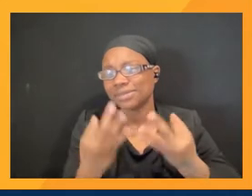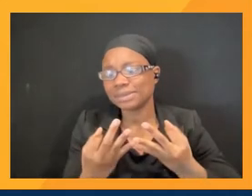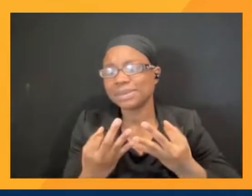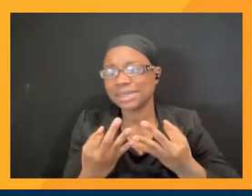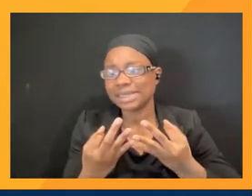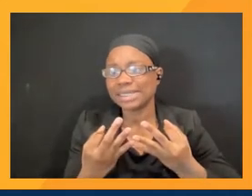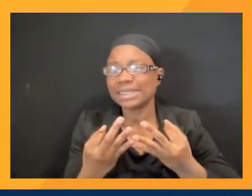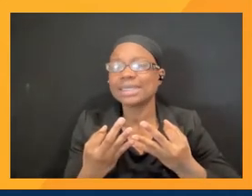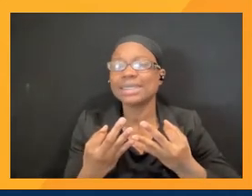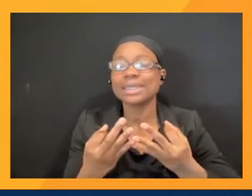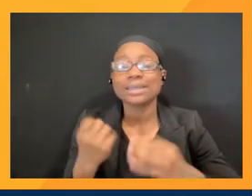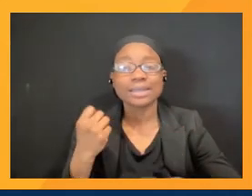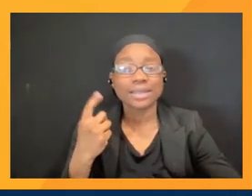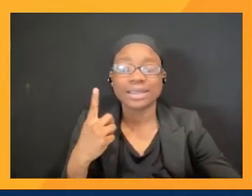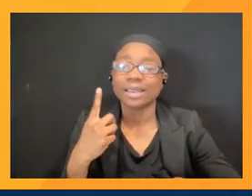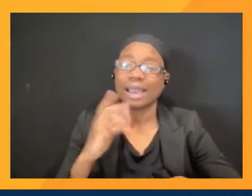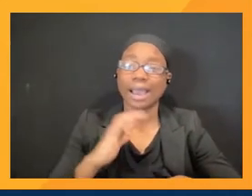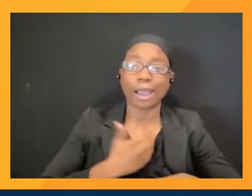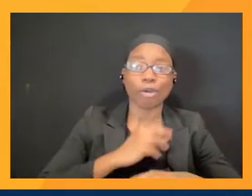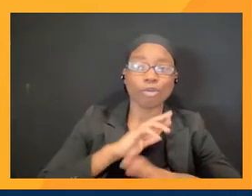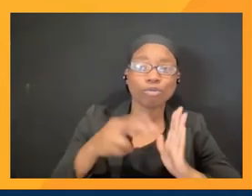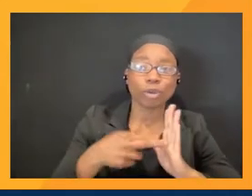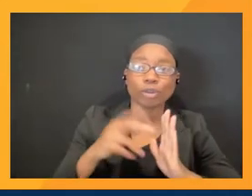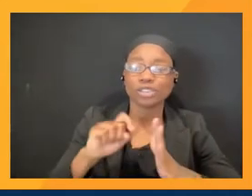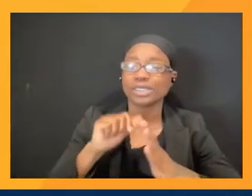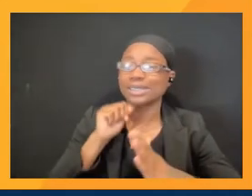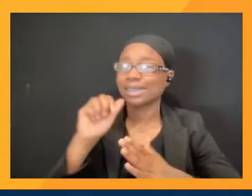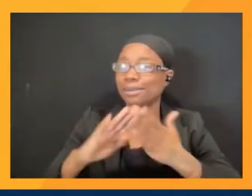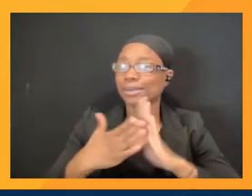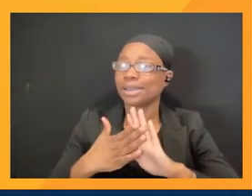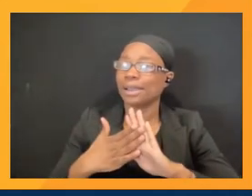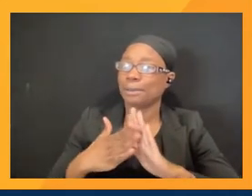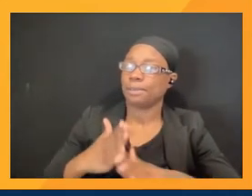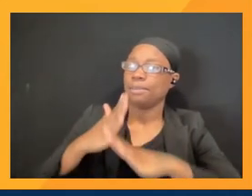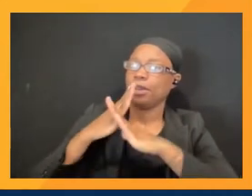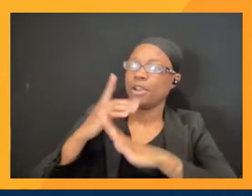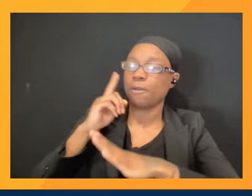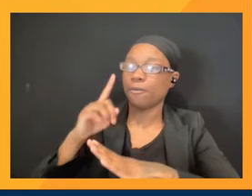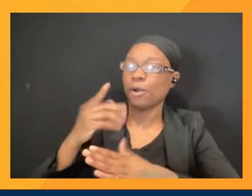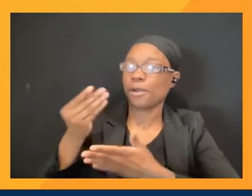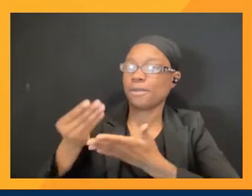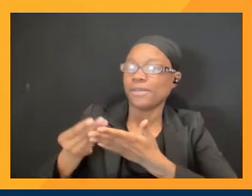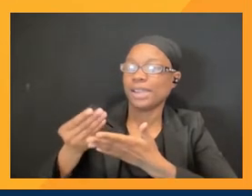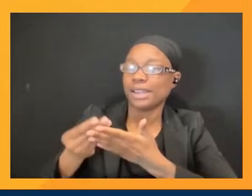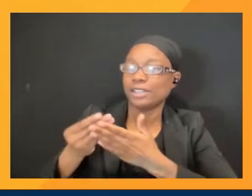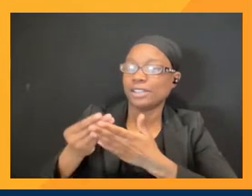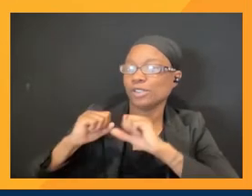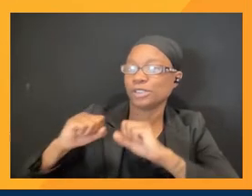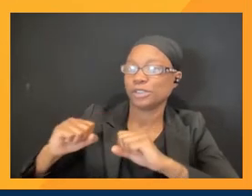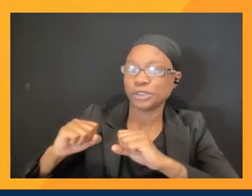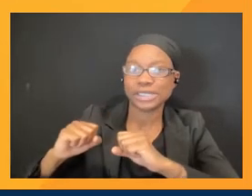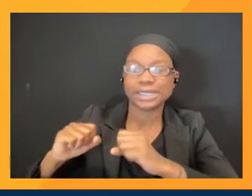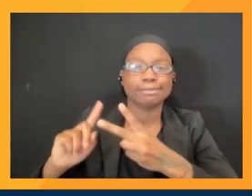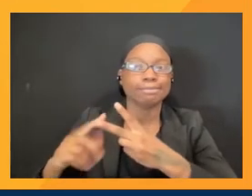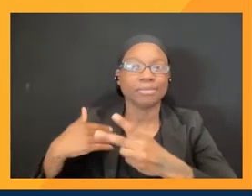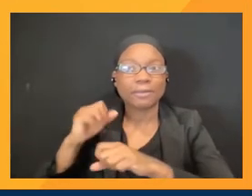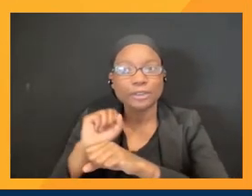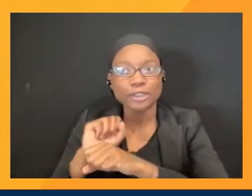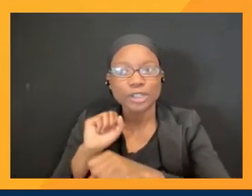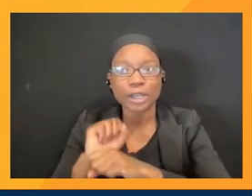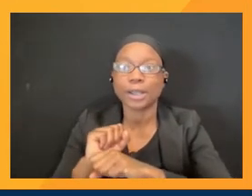nuestras abuelas, nuestras madres, but also our children. If we cannot address the issue of caregiving, the